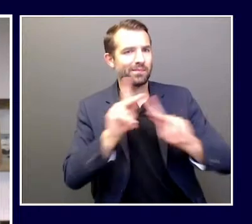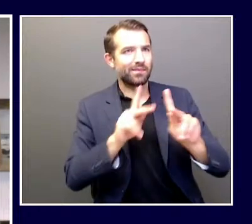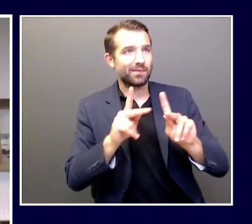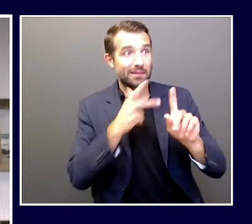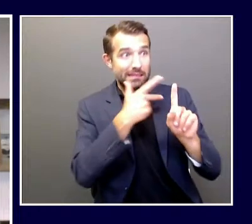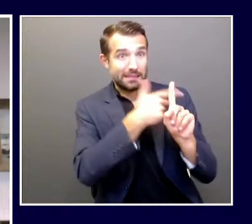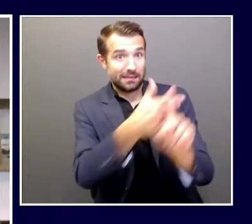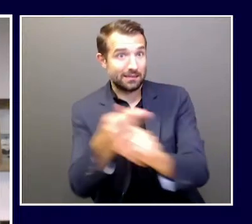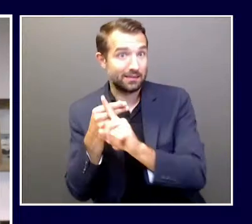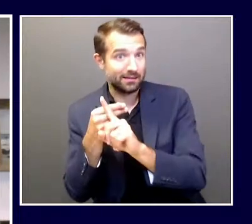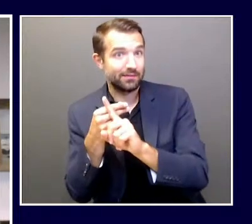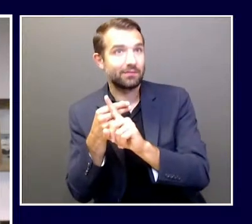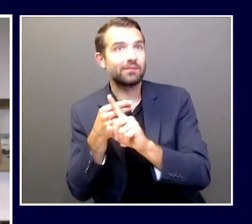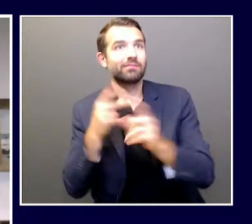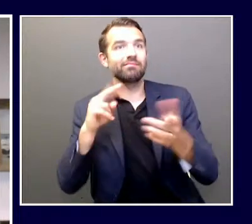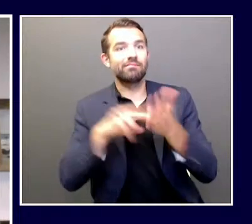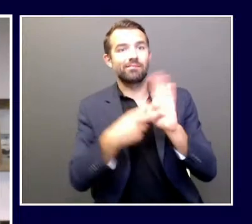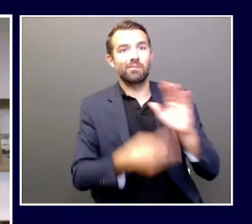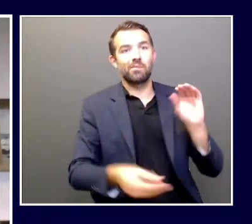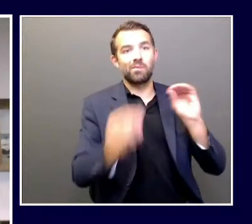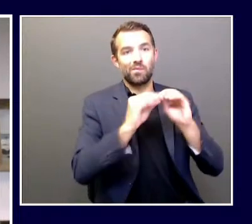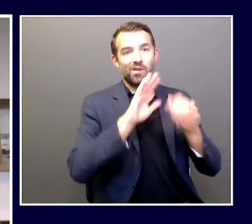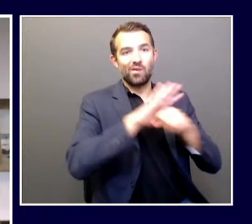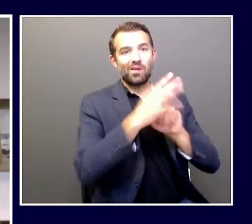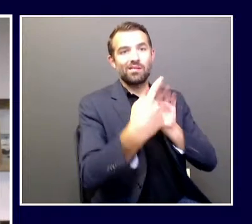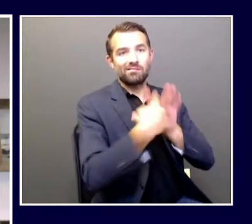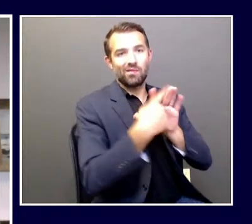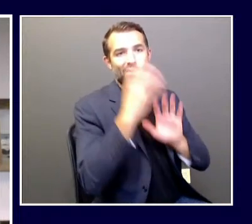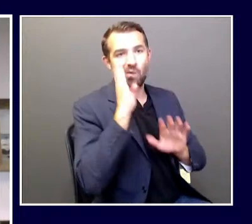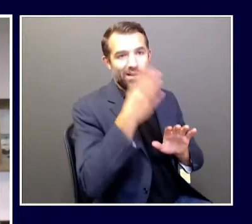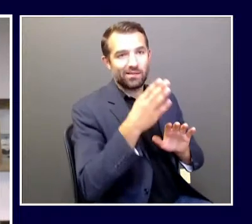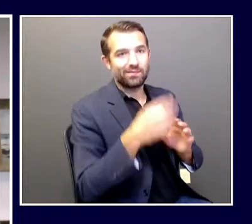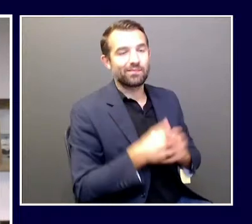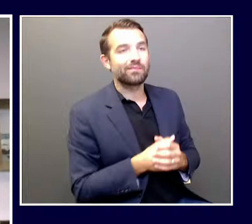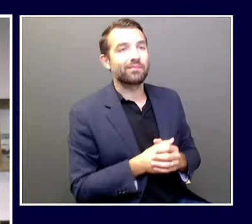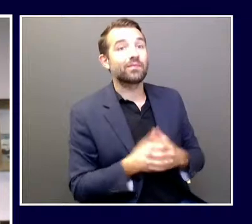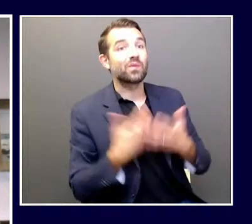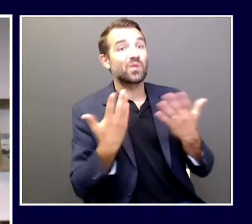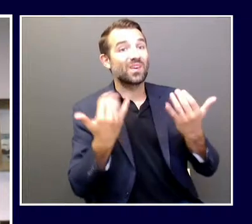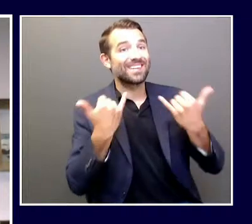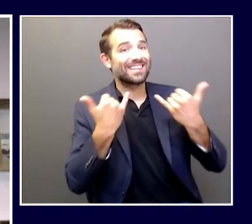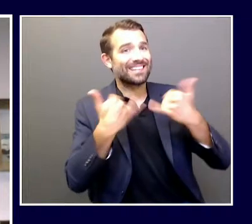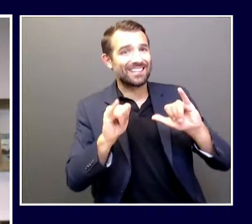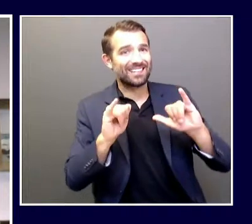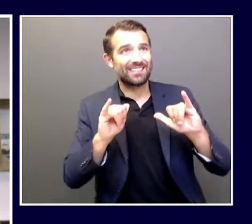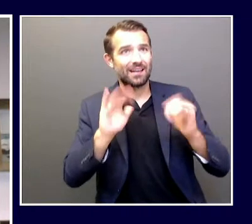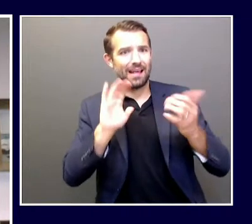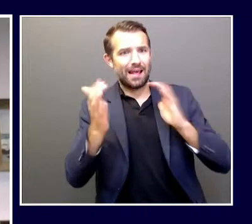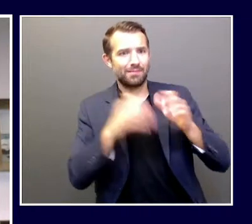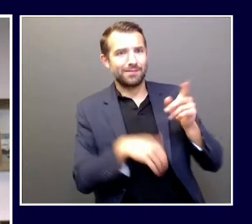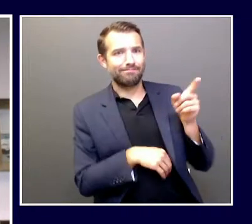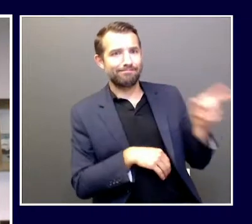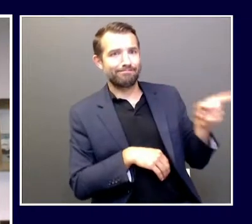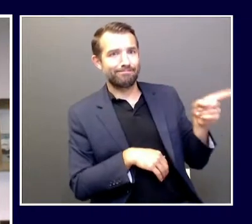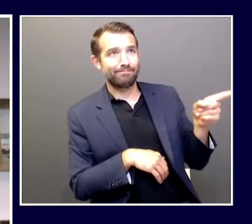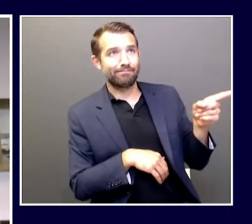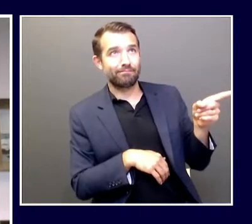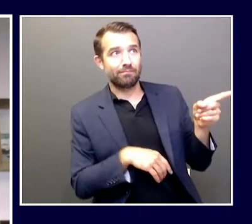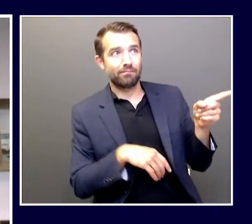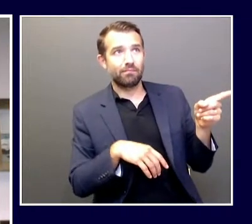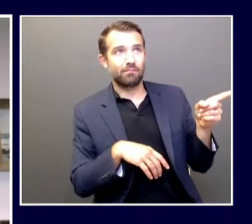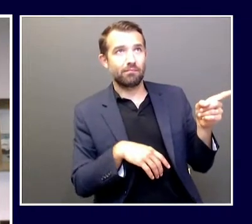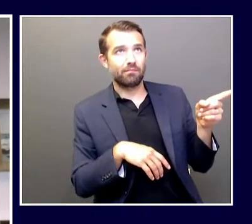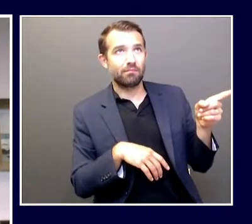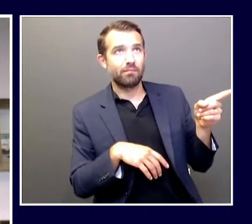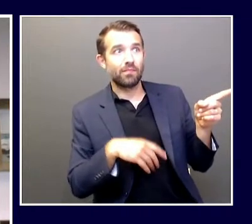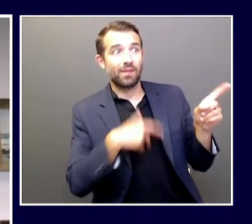the people are vaccinated rather than 30%, even though you're going to have fewer breakthrough cases than the 30%. All of that is a wind up to